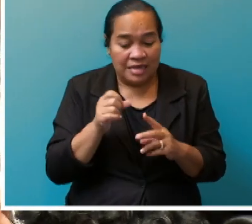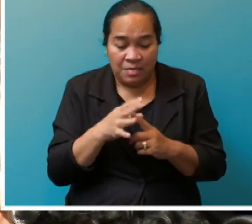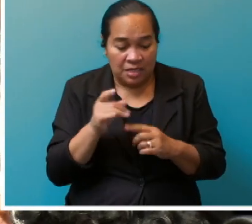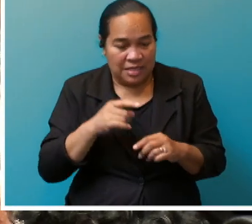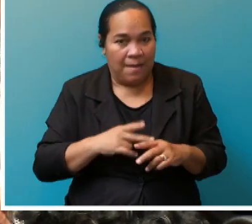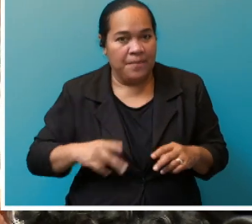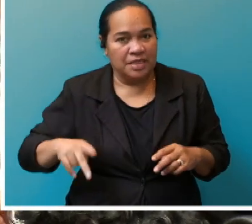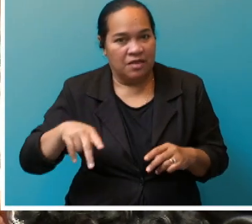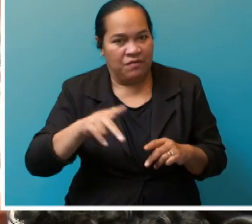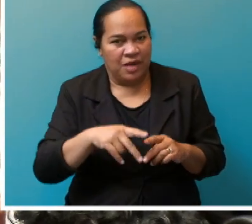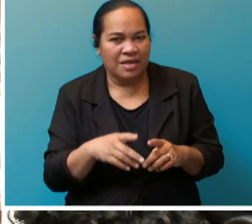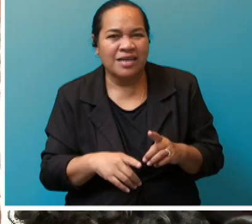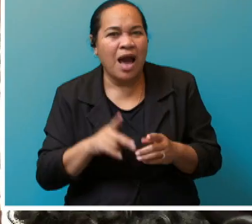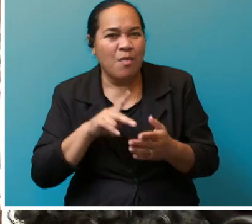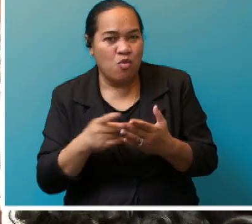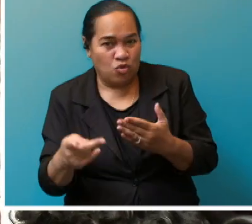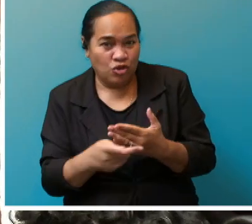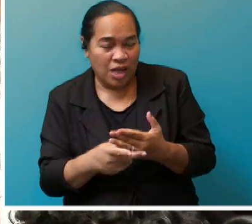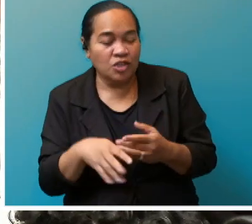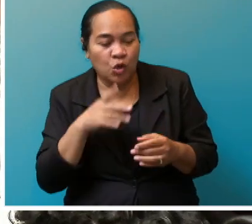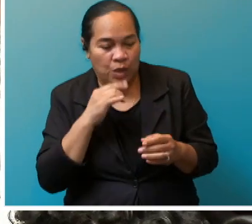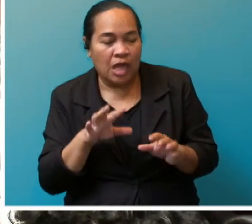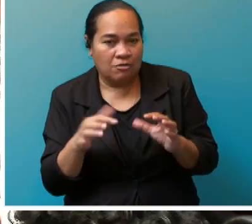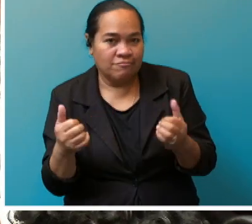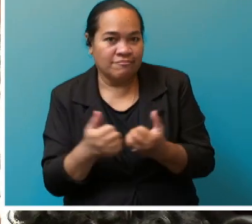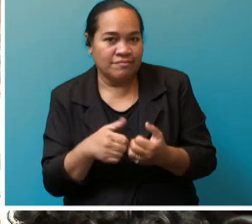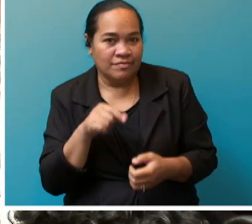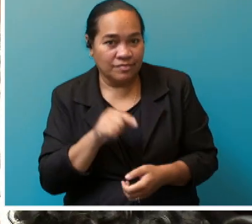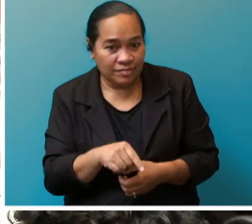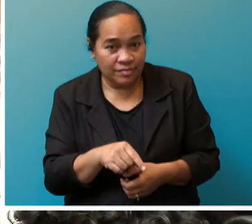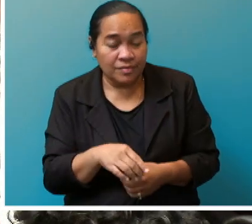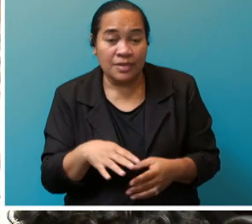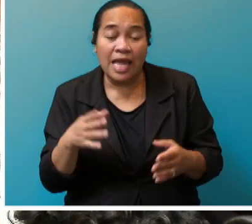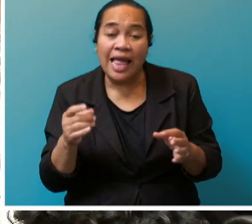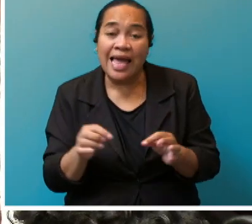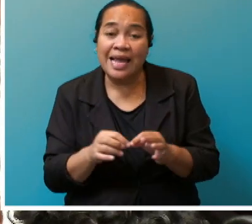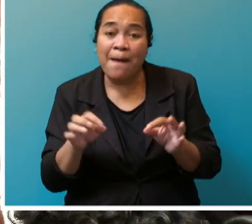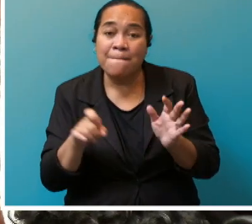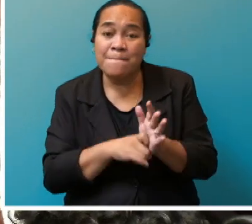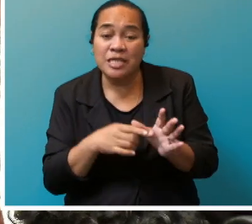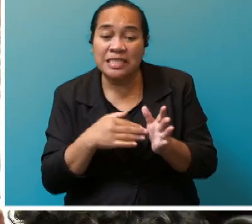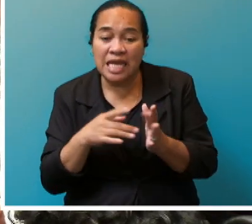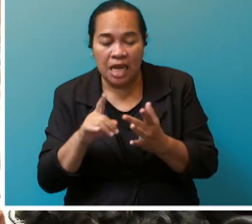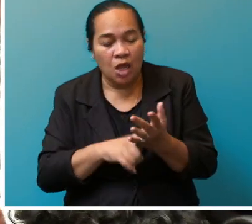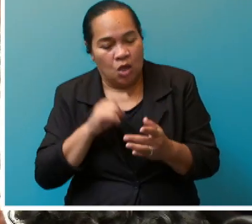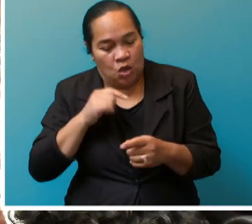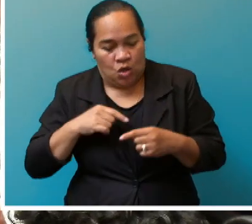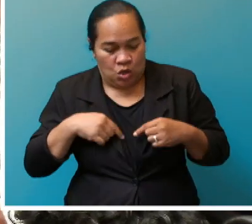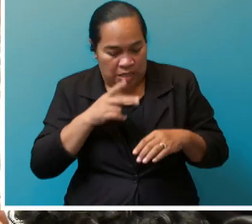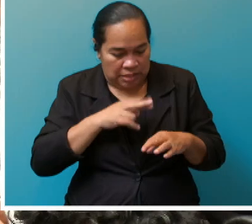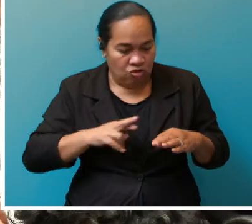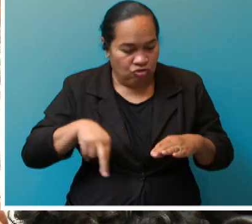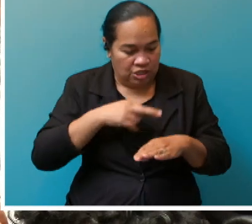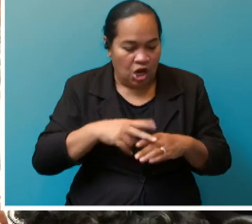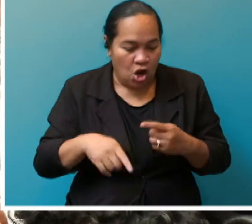a sustainable regional financing arrangement. At COP30 in Brazil, we will continue to work as a region to build support and awareness to